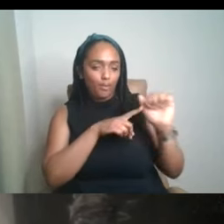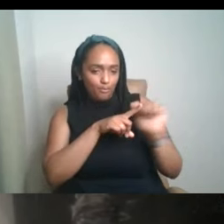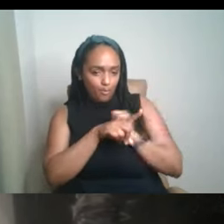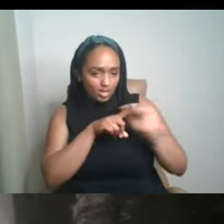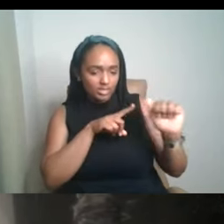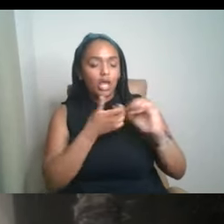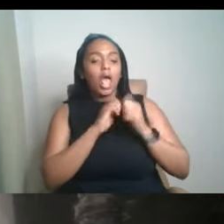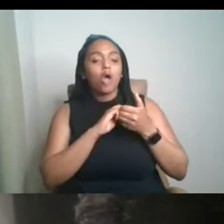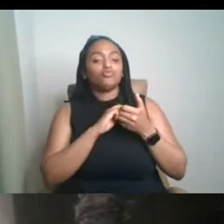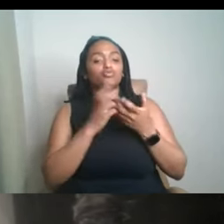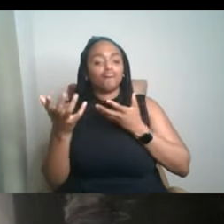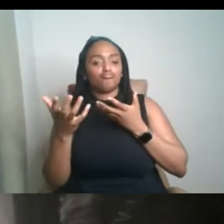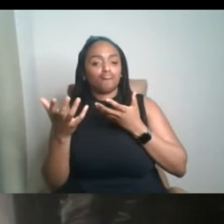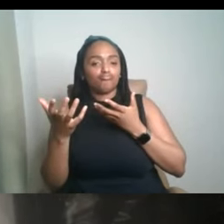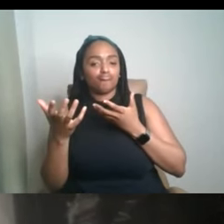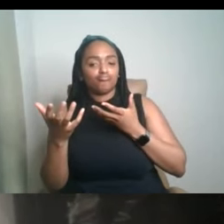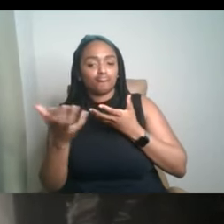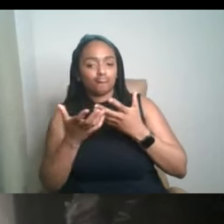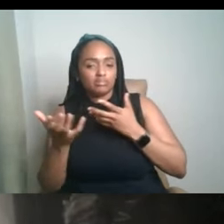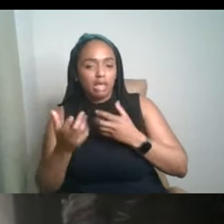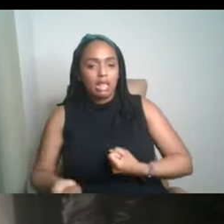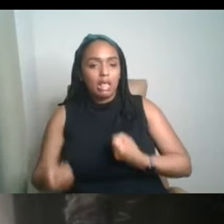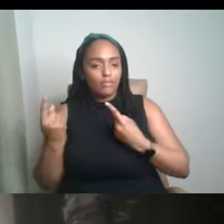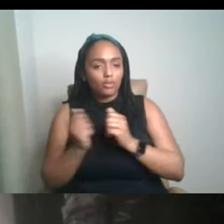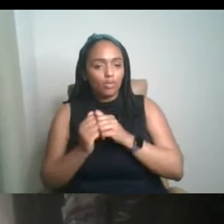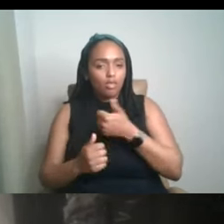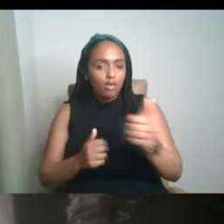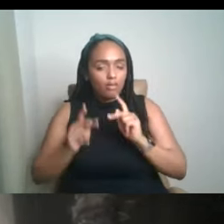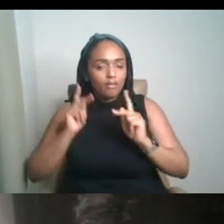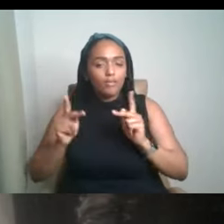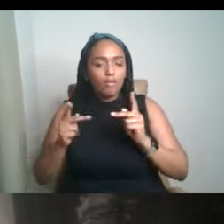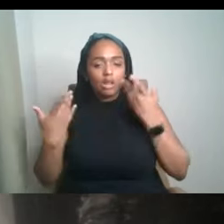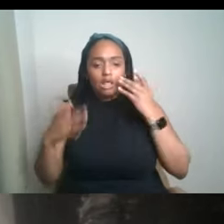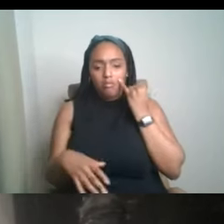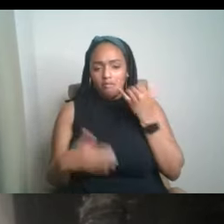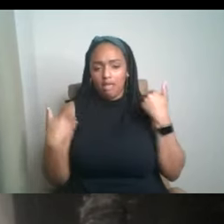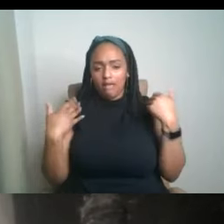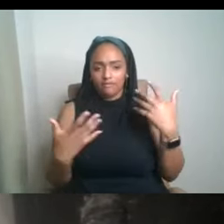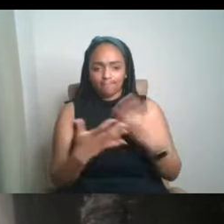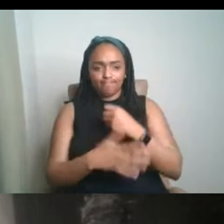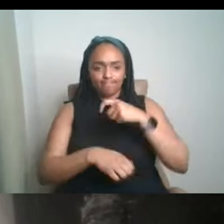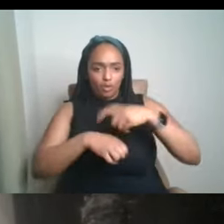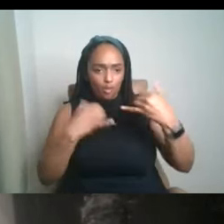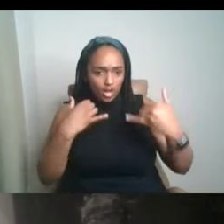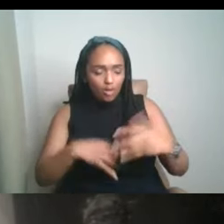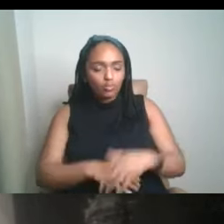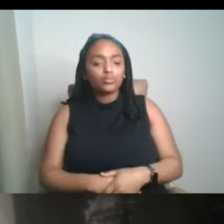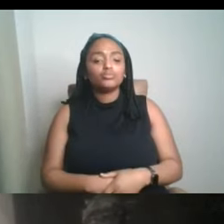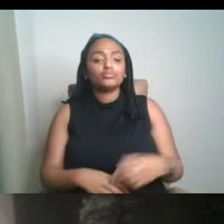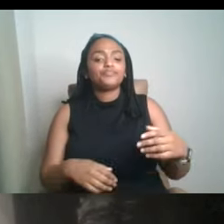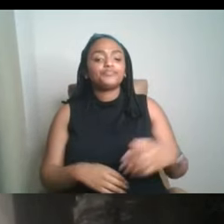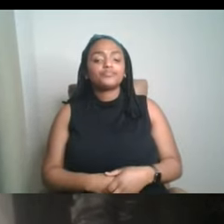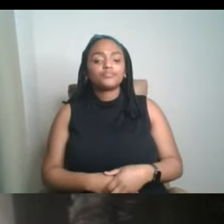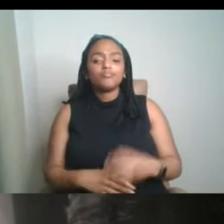And so I don't know if we have enough time to like think about this, but I would like for like just